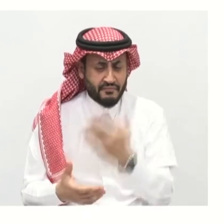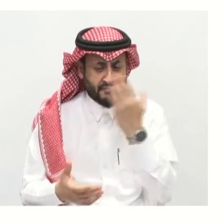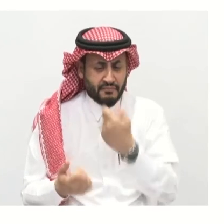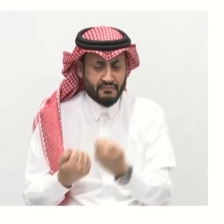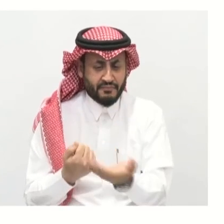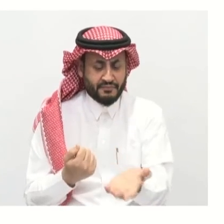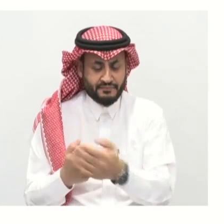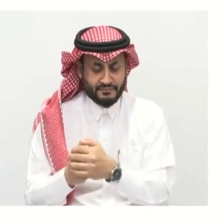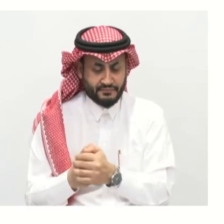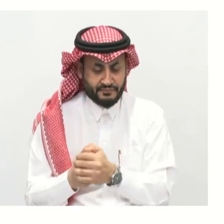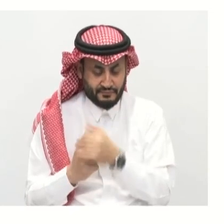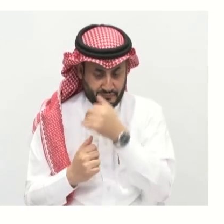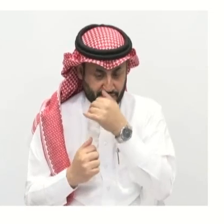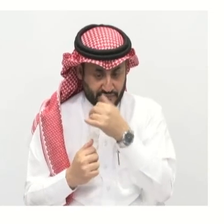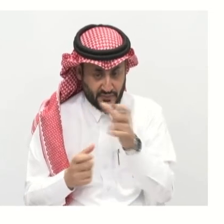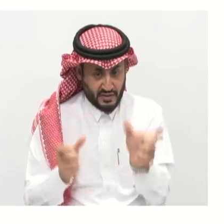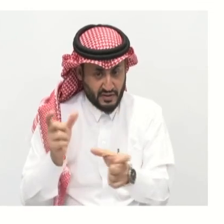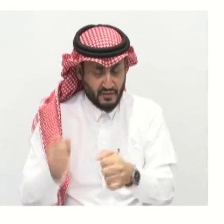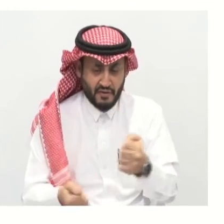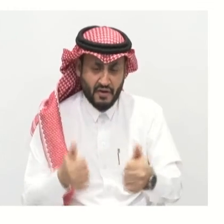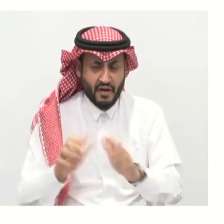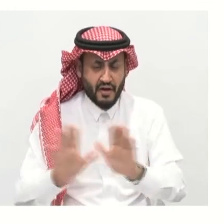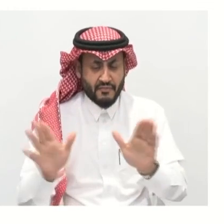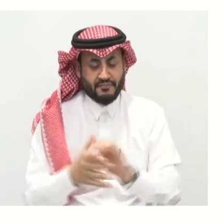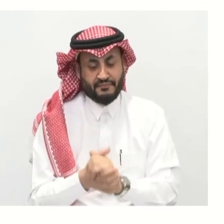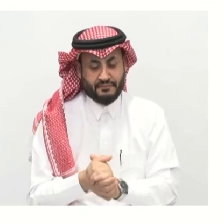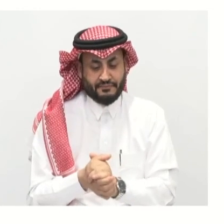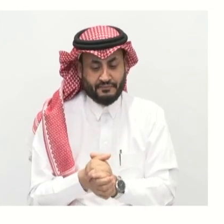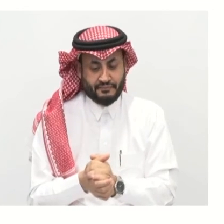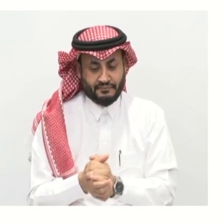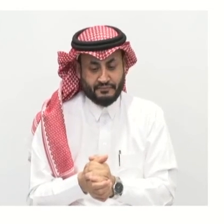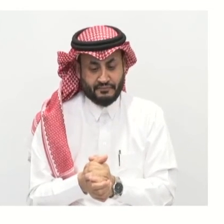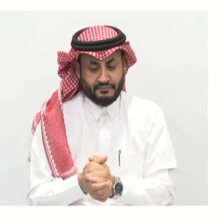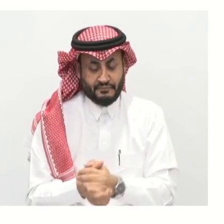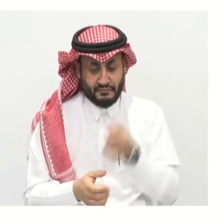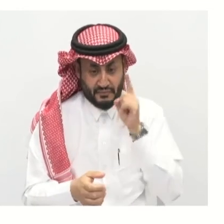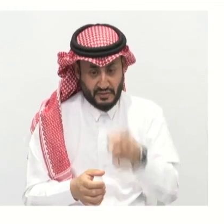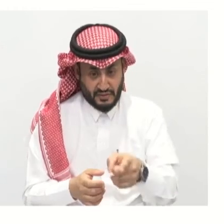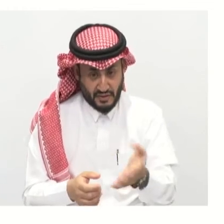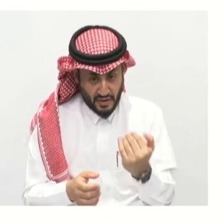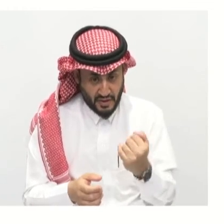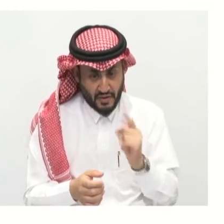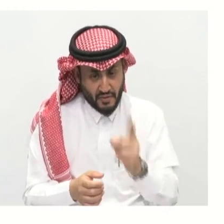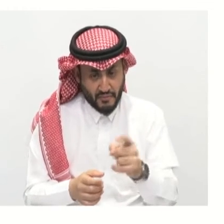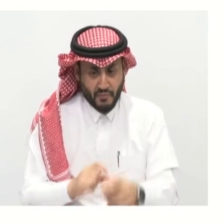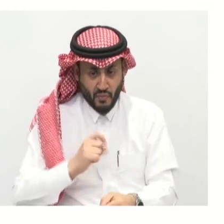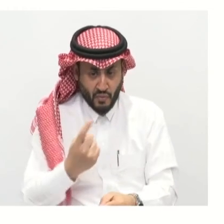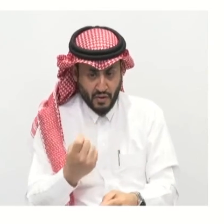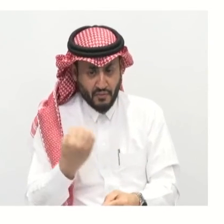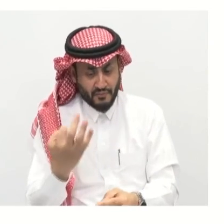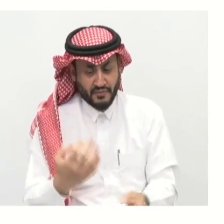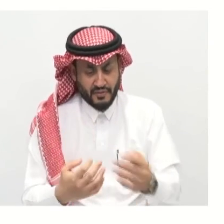together. We completed an evaluation on unit, feelings and things. We pointed at things near and far.